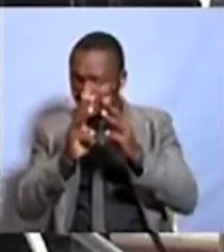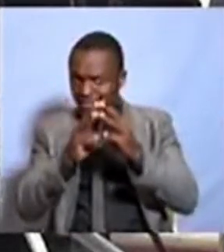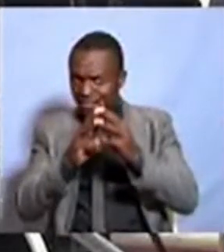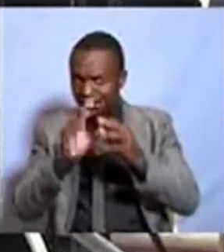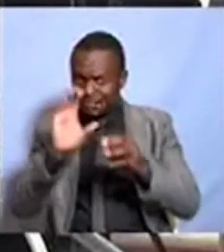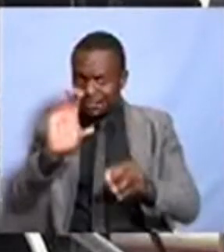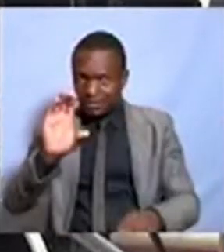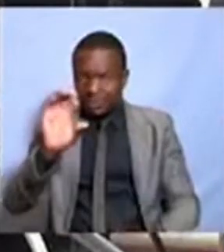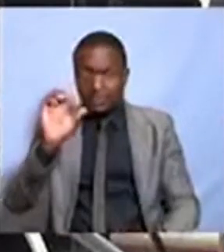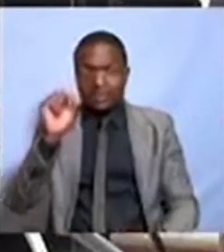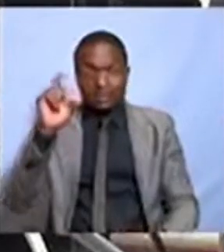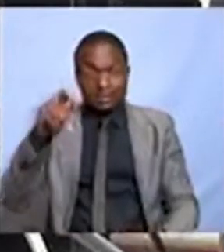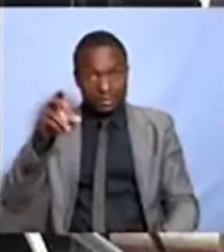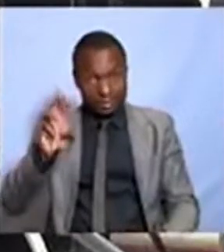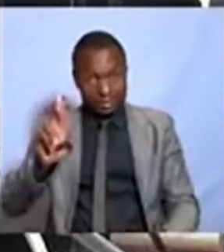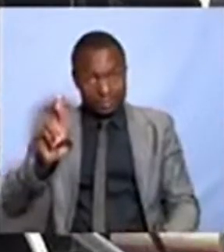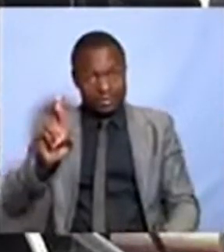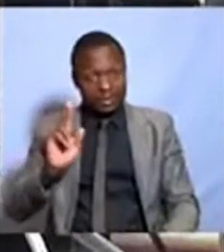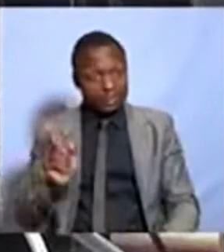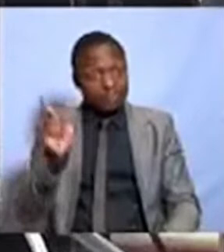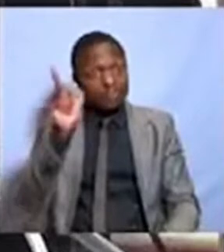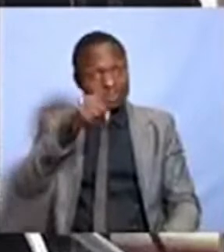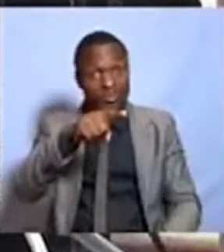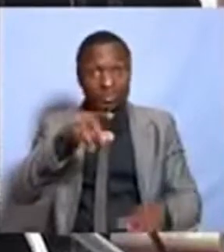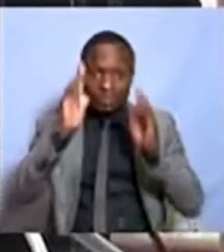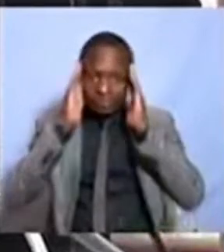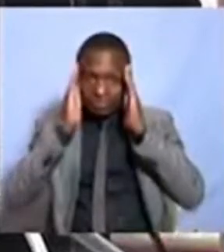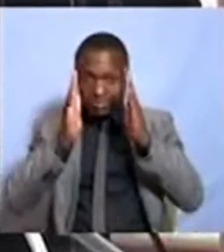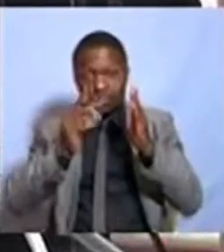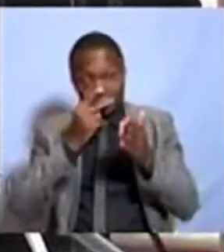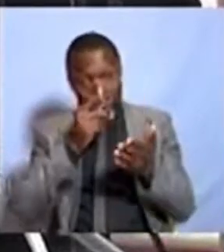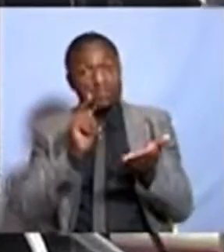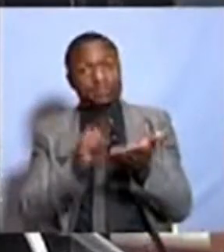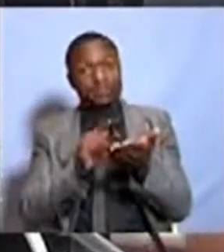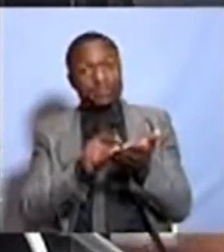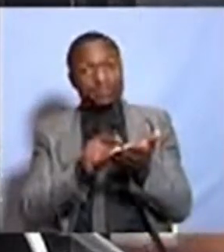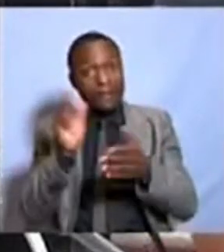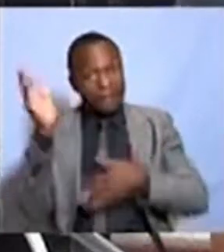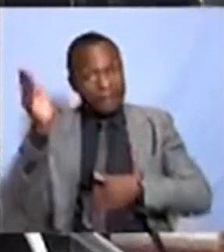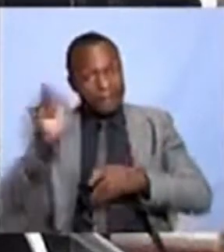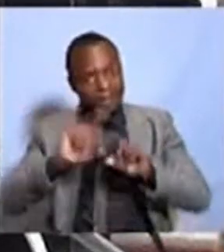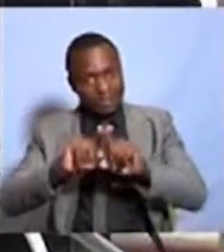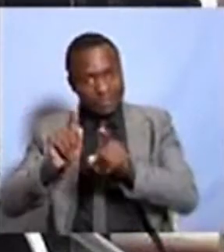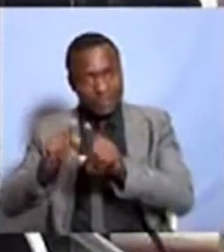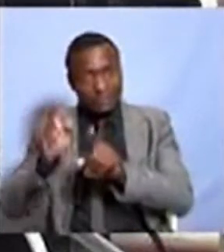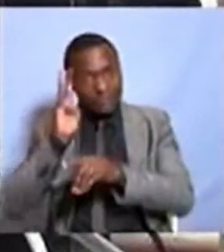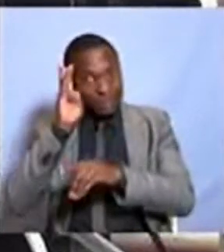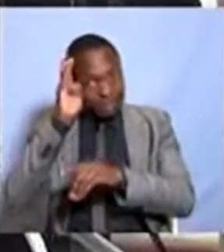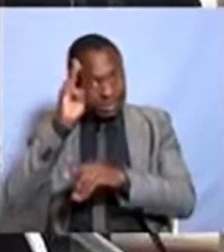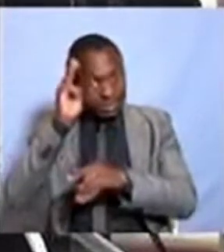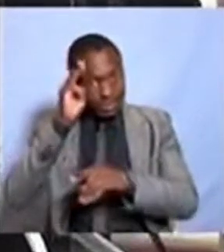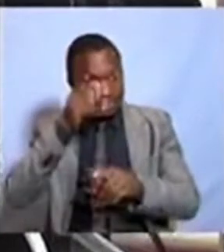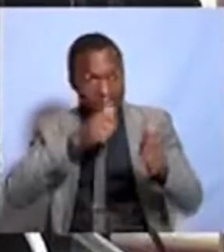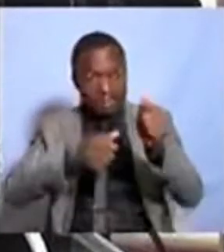also chair, when we are receiving these presentations from the different ministries, the ministry themselves have actually said that not